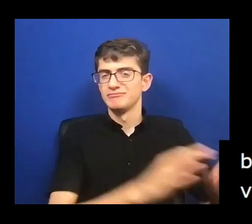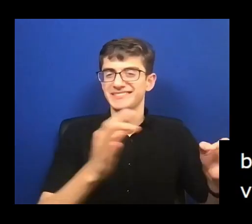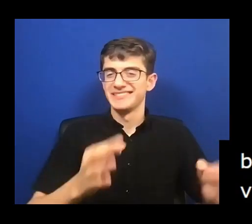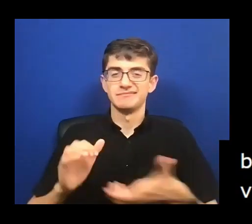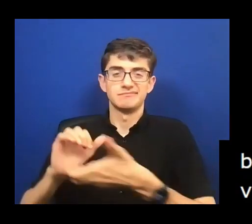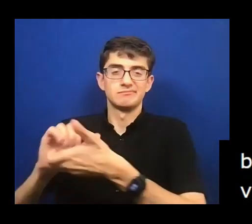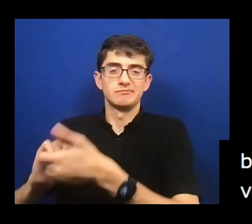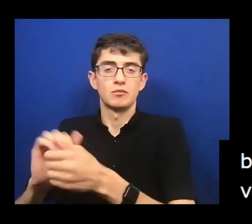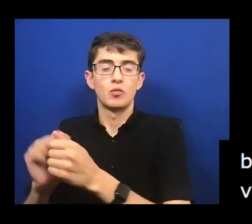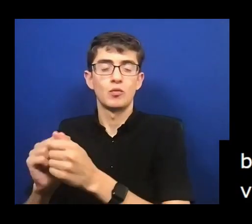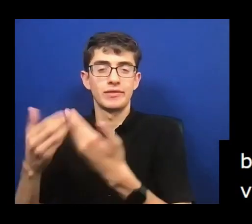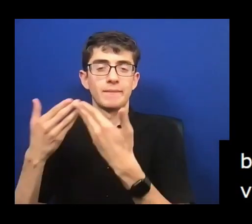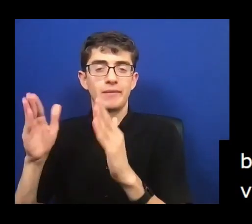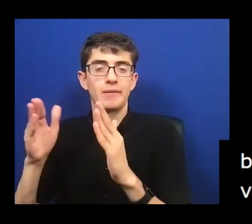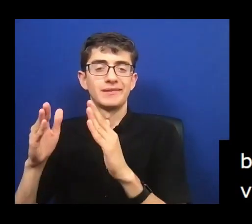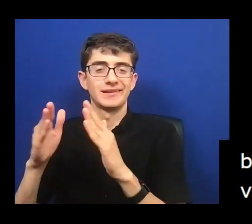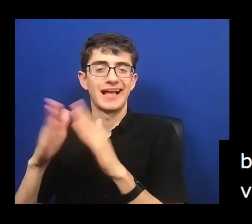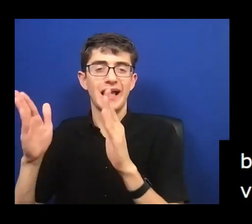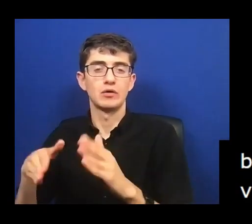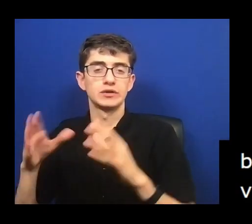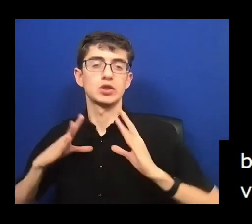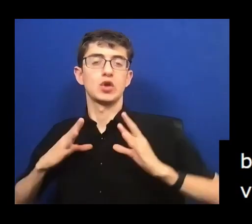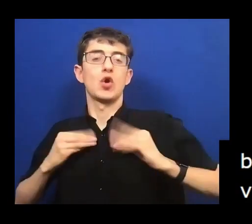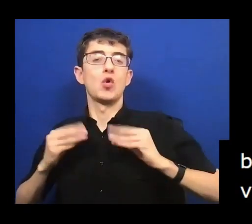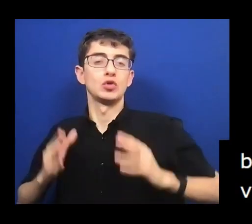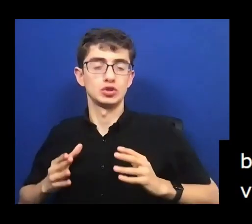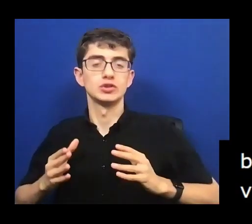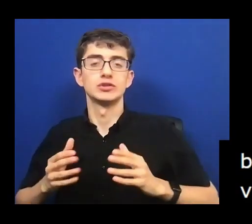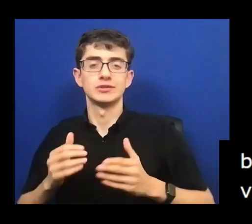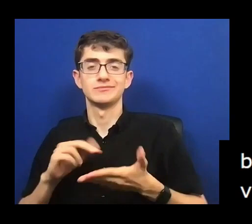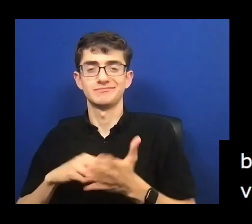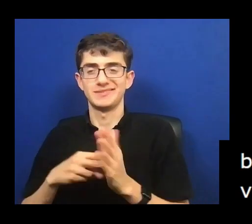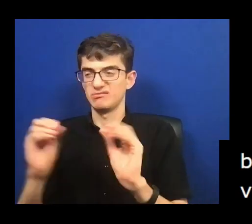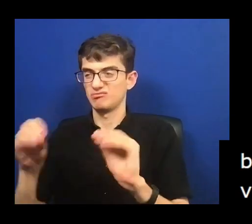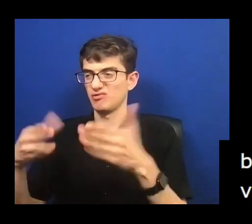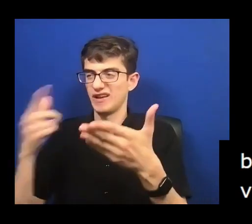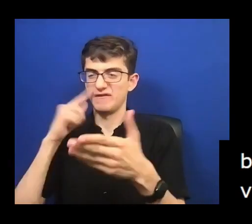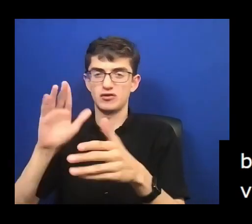with public and affordable housing owners to offer it across their entire community.